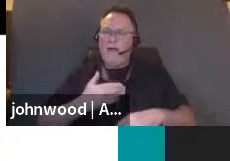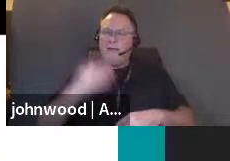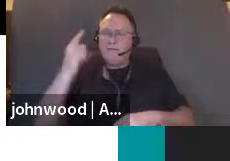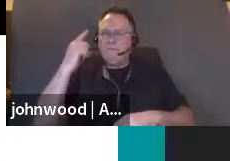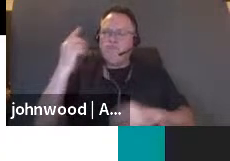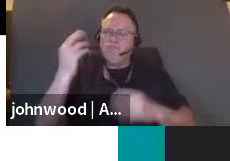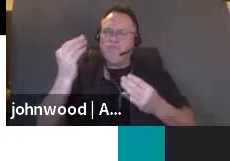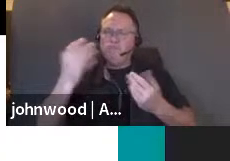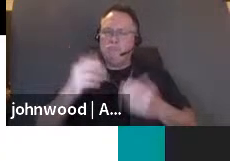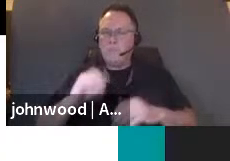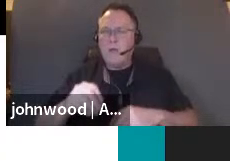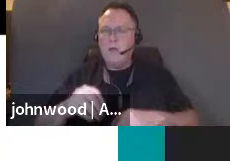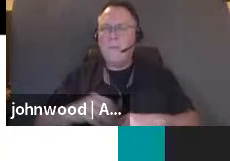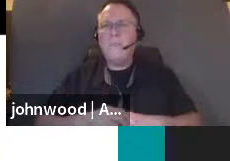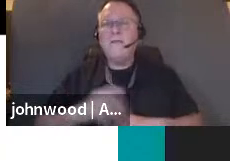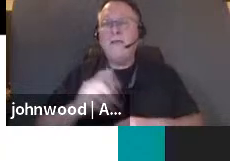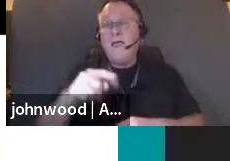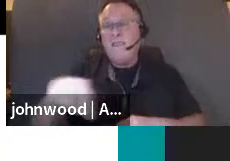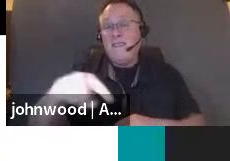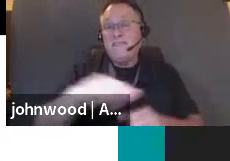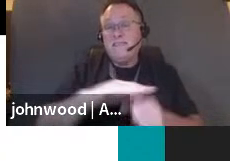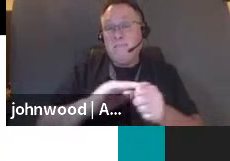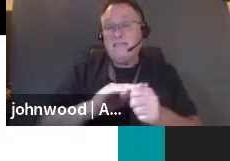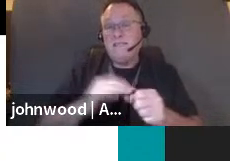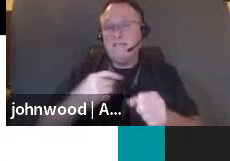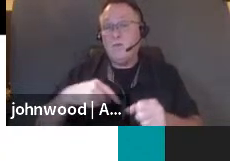because obviously these are spaces that we think